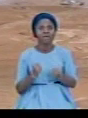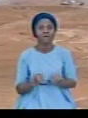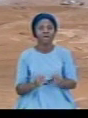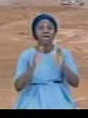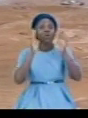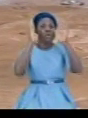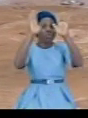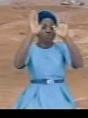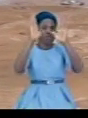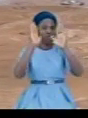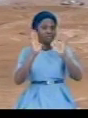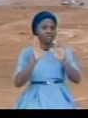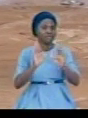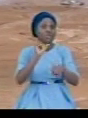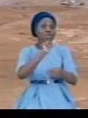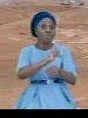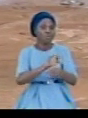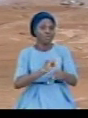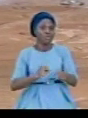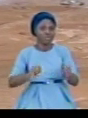Power